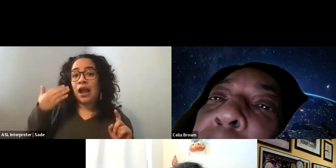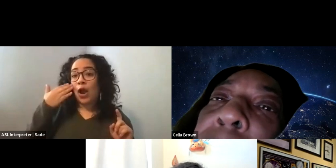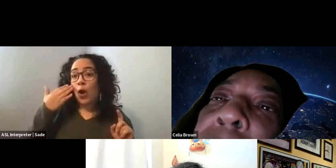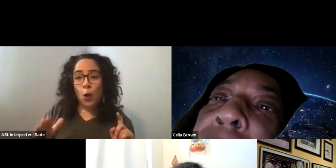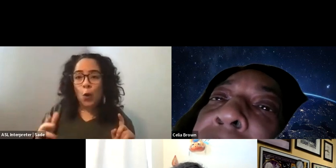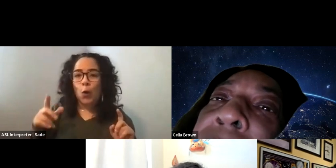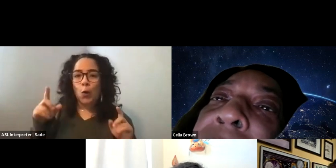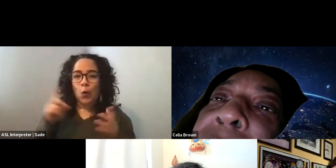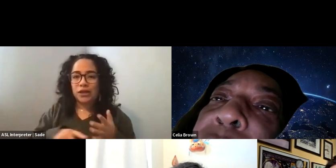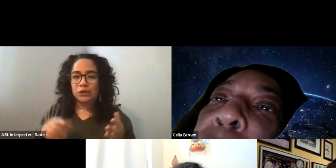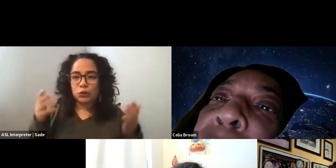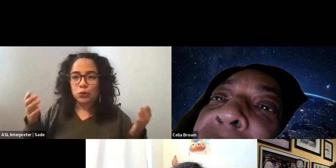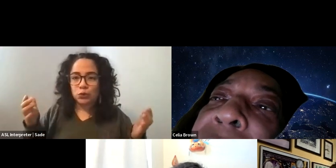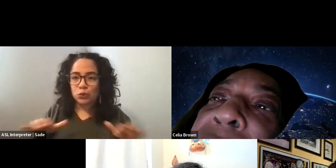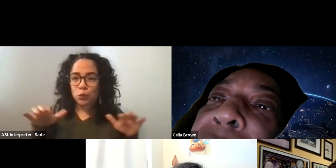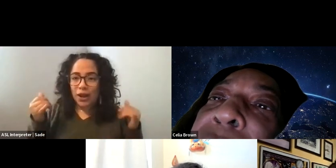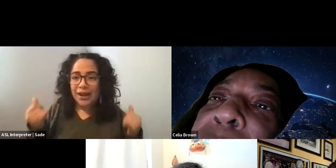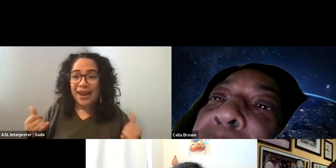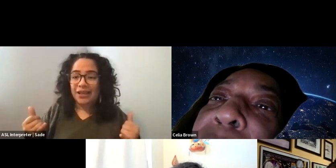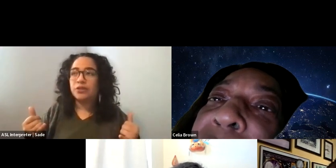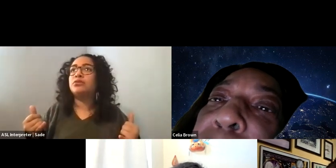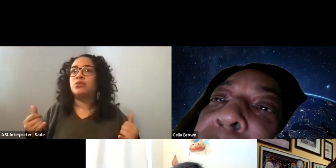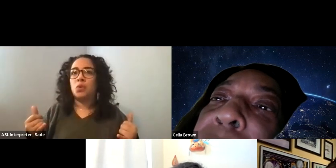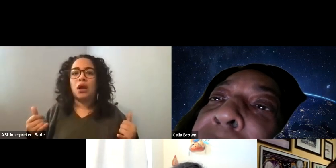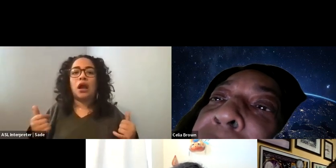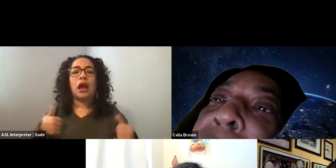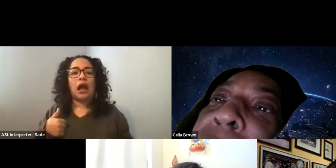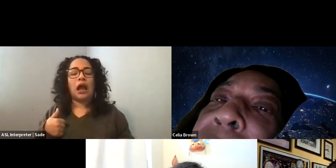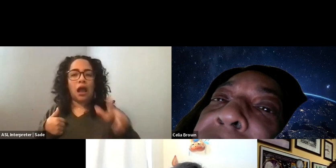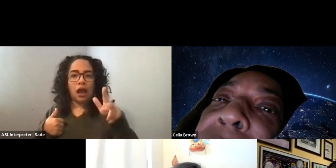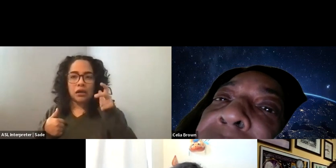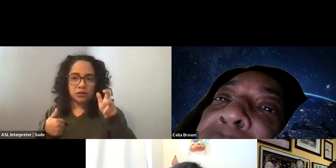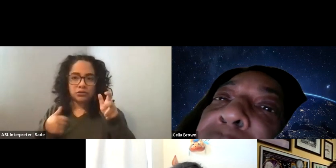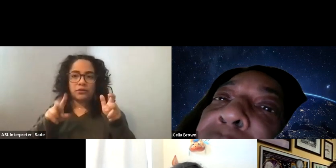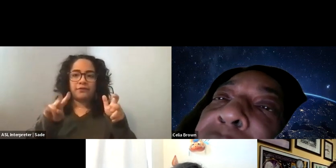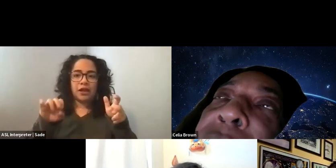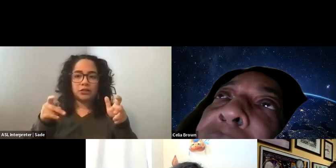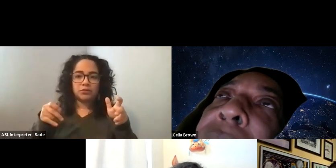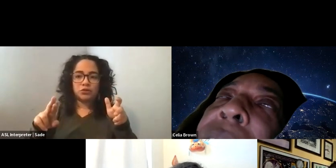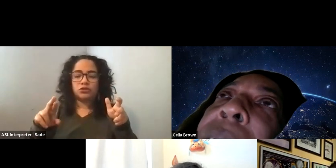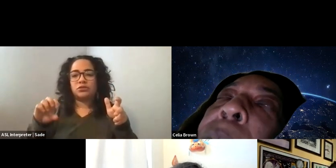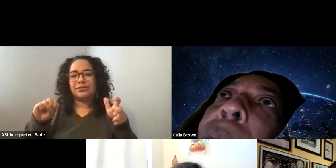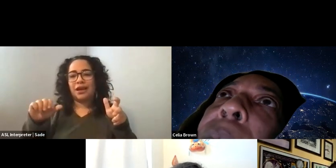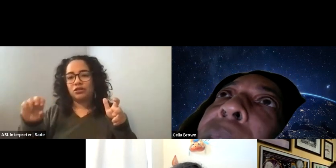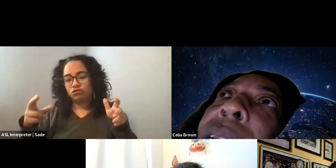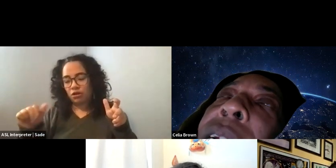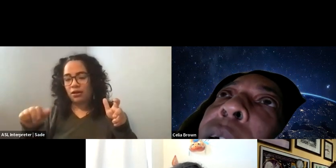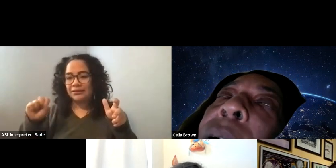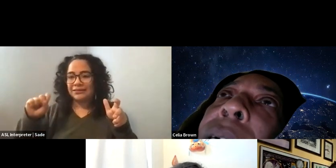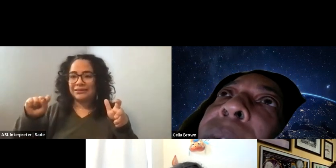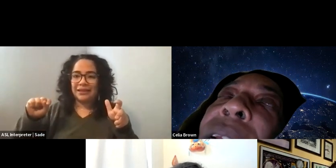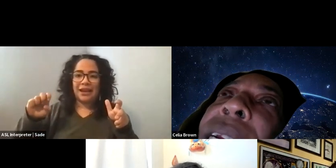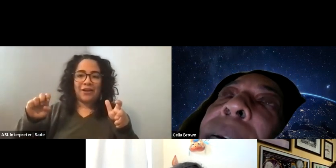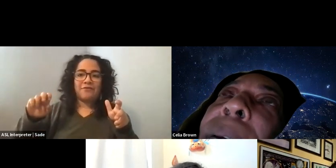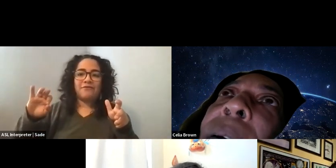now. And so when I listen to you, Vesper, Stefanie and Sascha, you know,